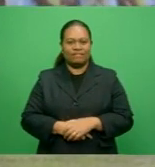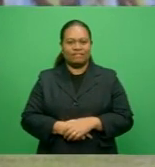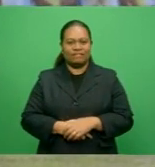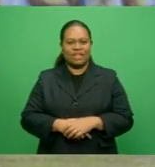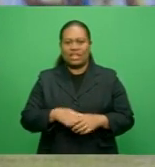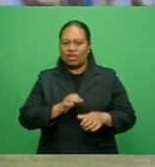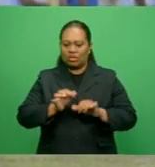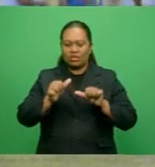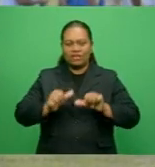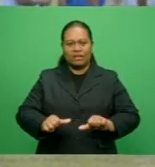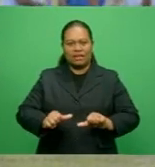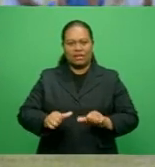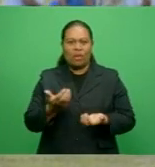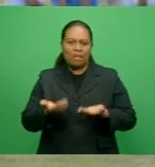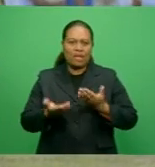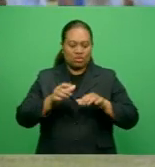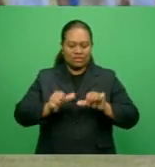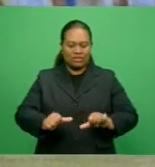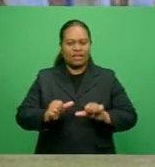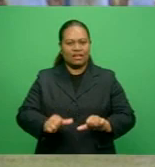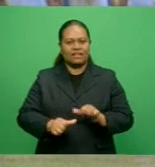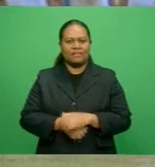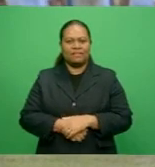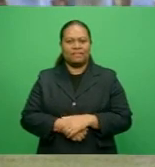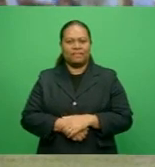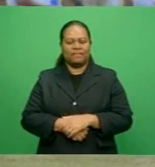defend. And the boys